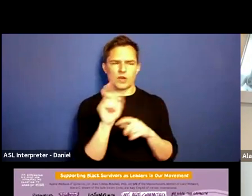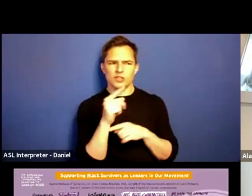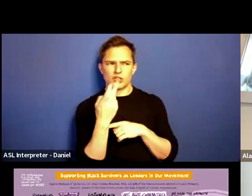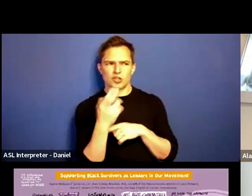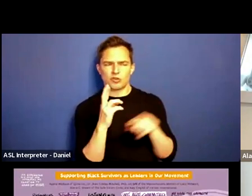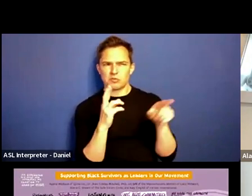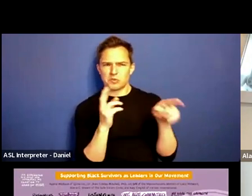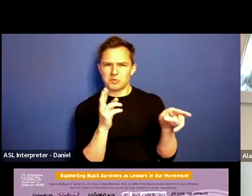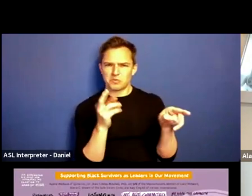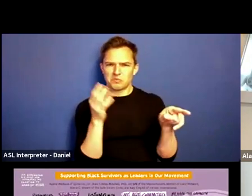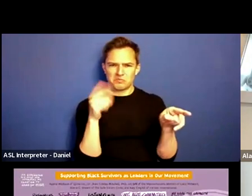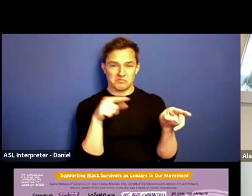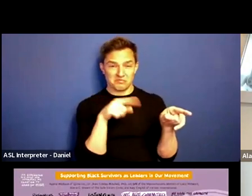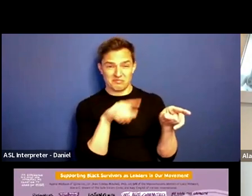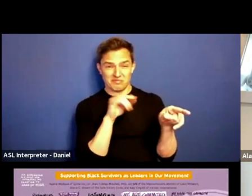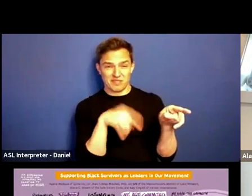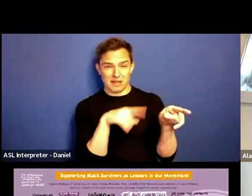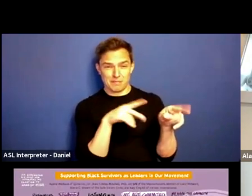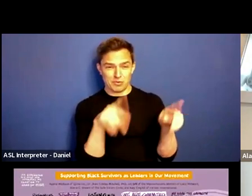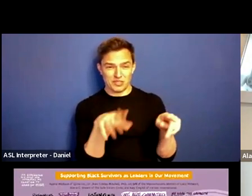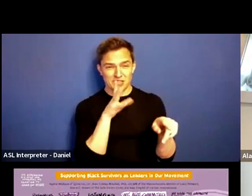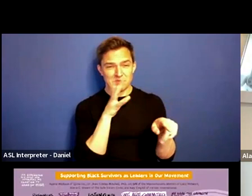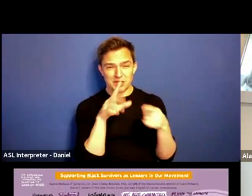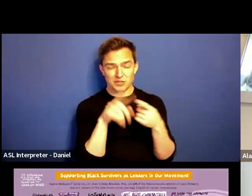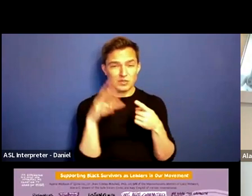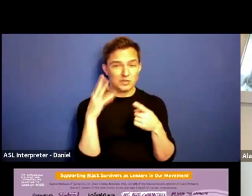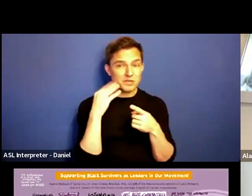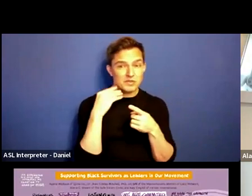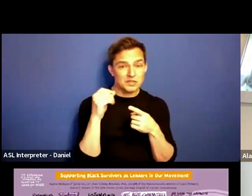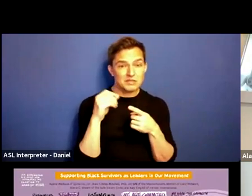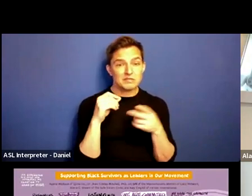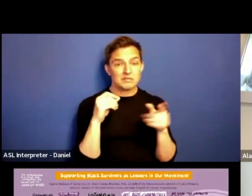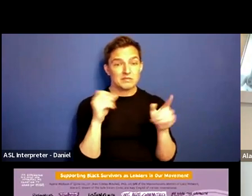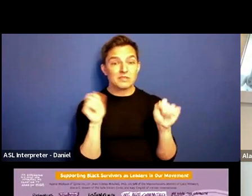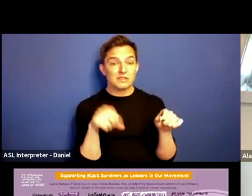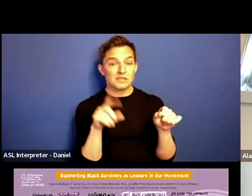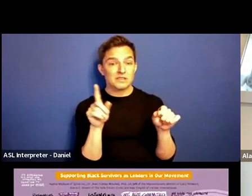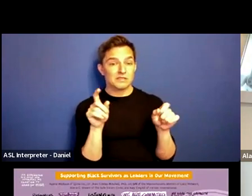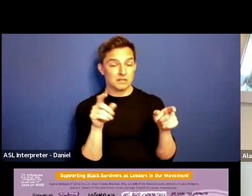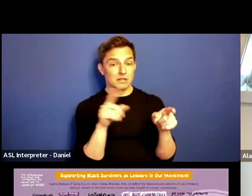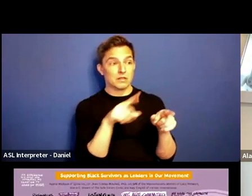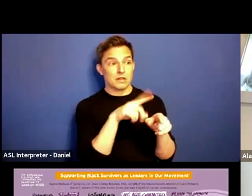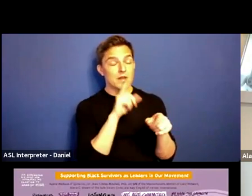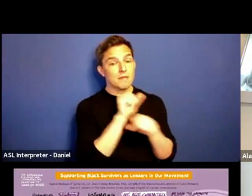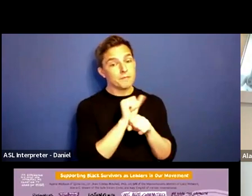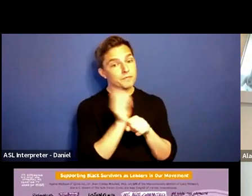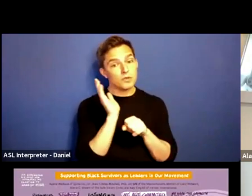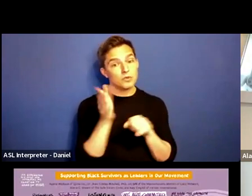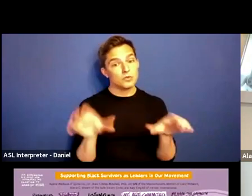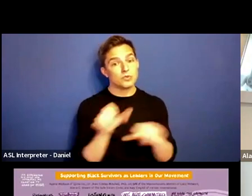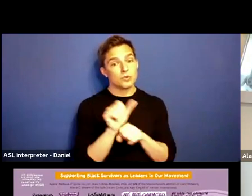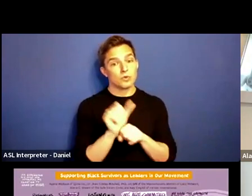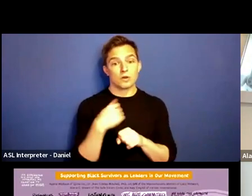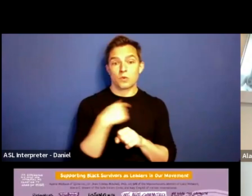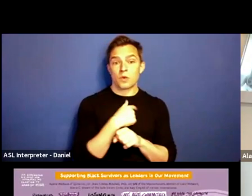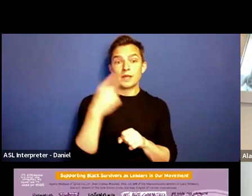to decide whether or not this person can speak to these experiences. And if they can, are they actually going to do the work that we